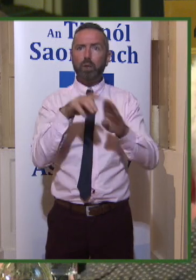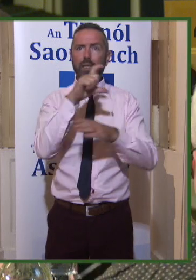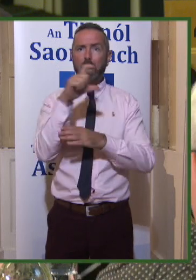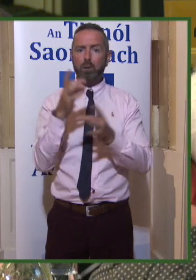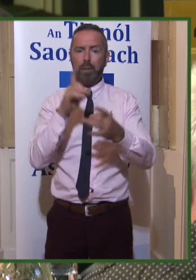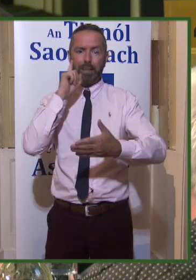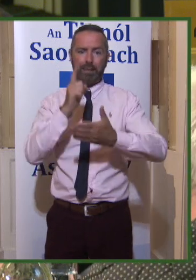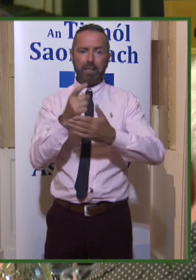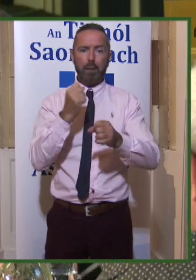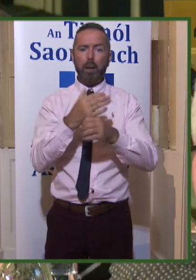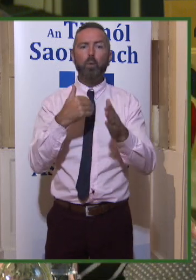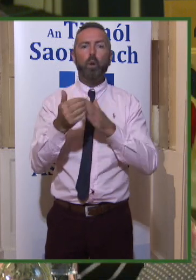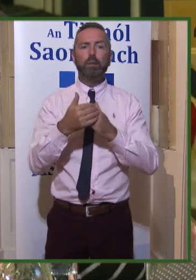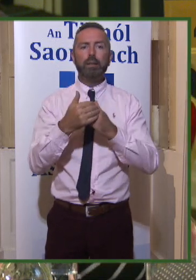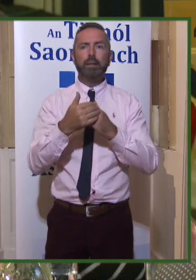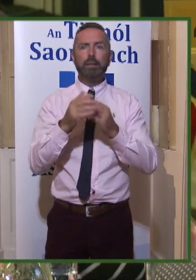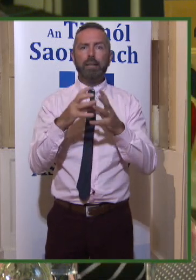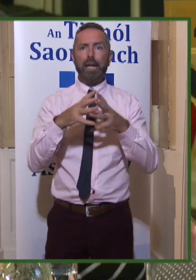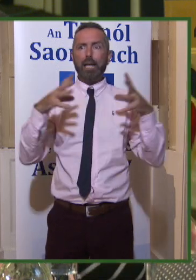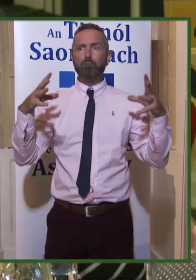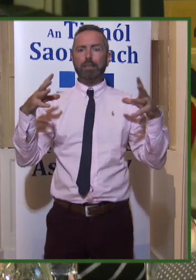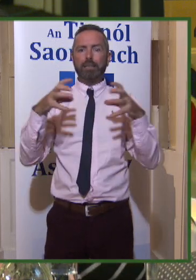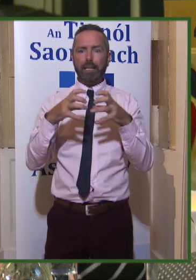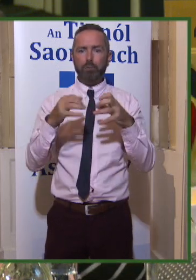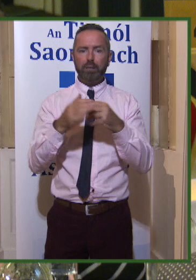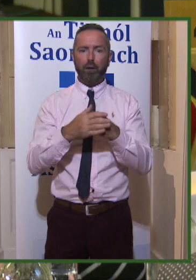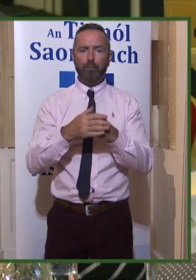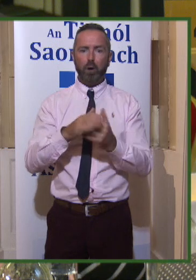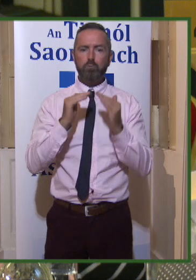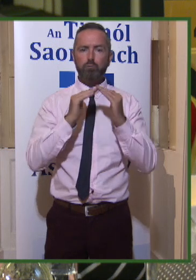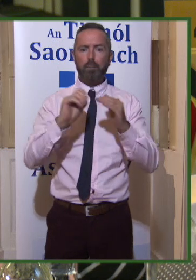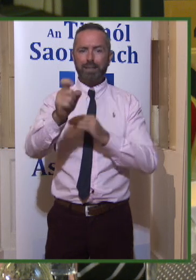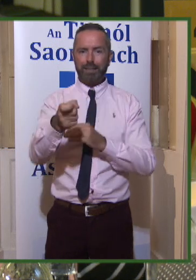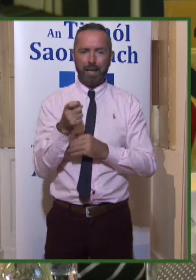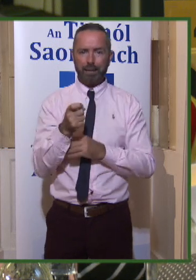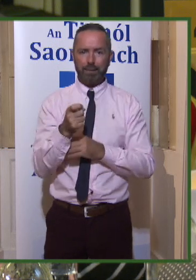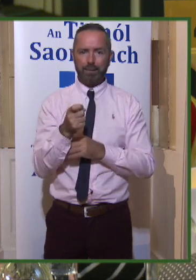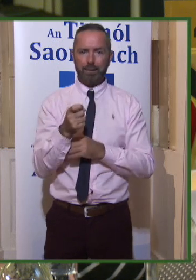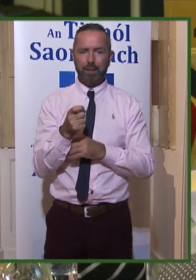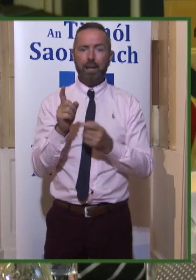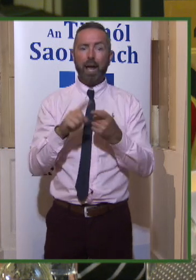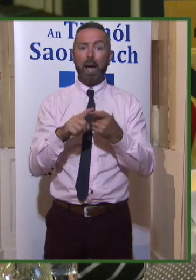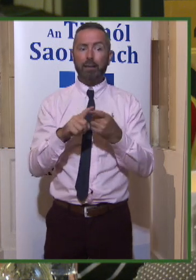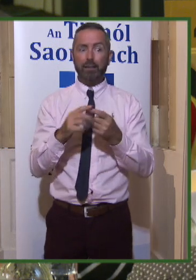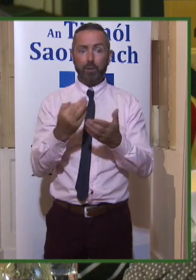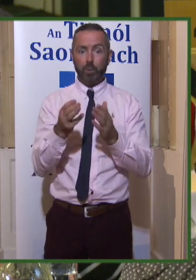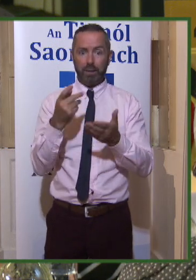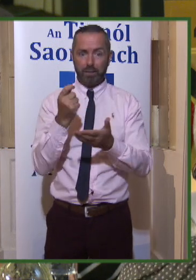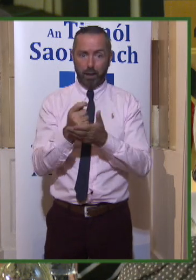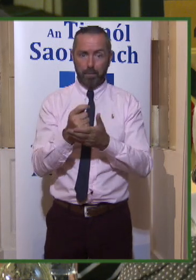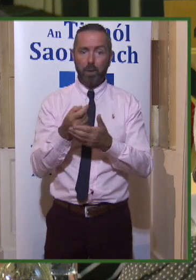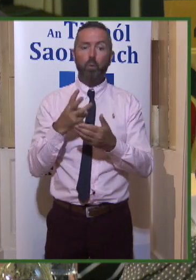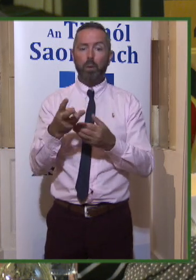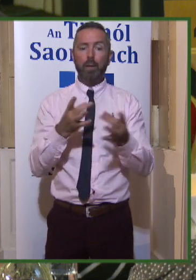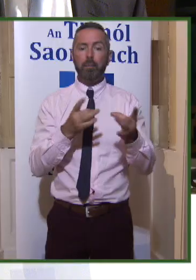the increase and decrease on property tax in a few weeks' time, budgets in relation to parking charges and a lot of other things. I think it's